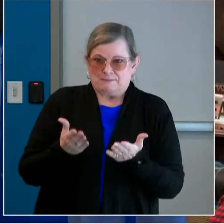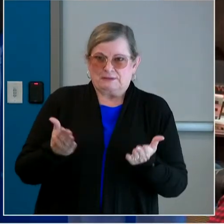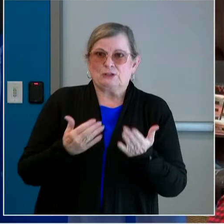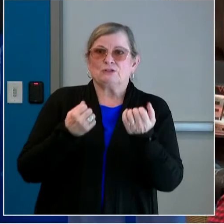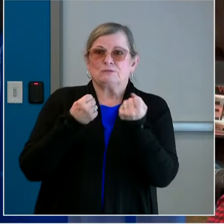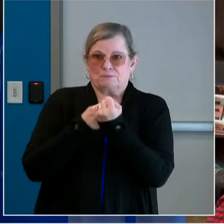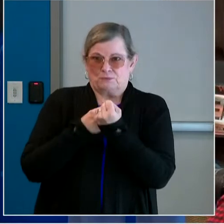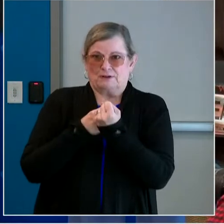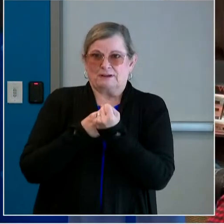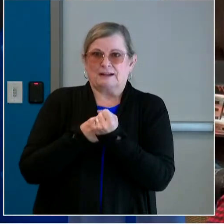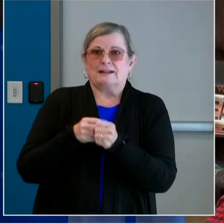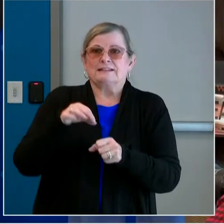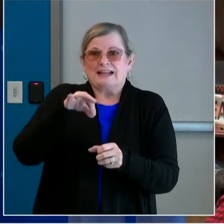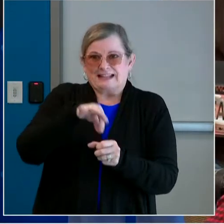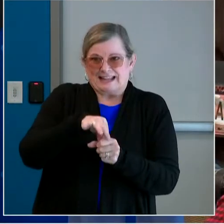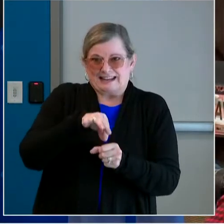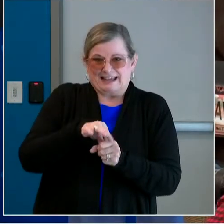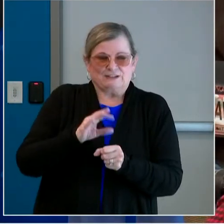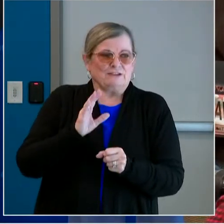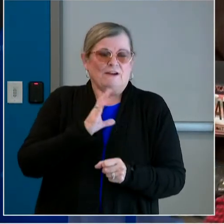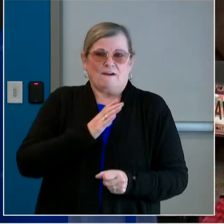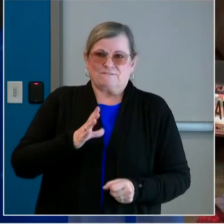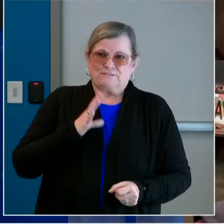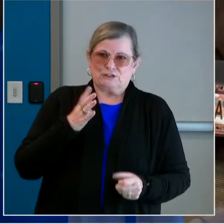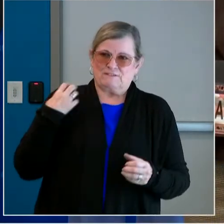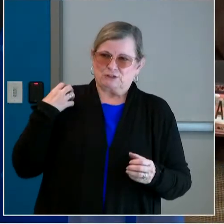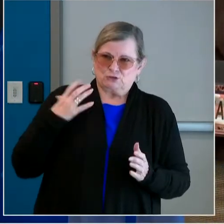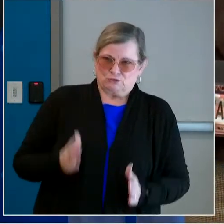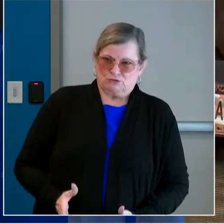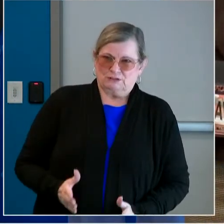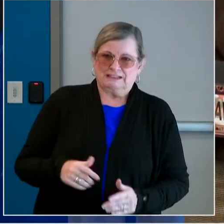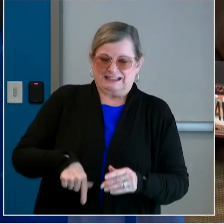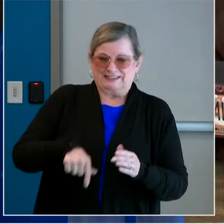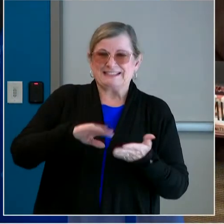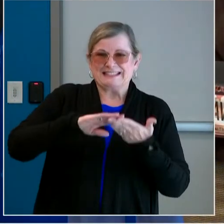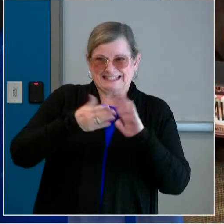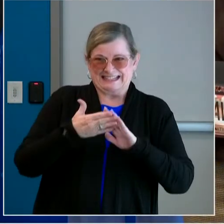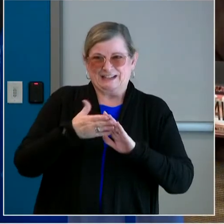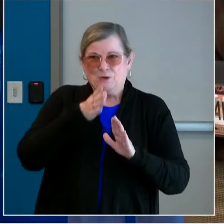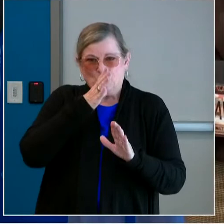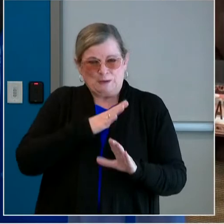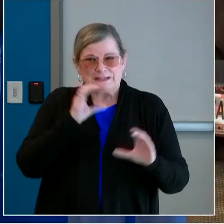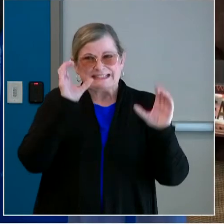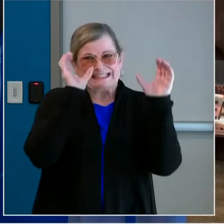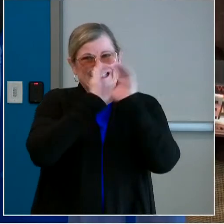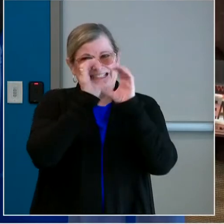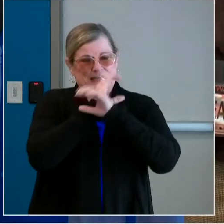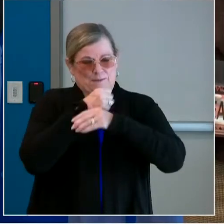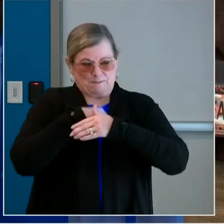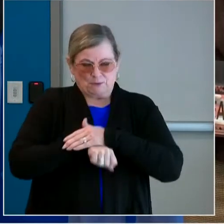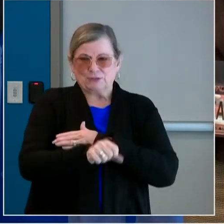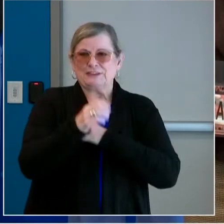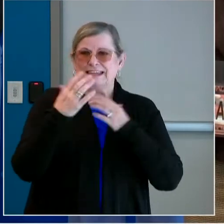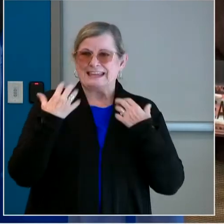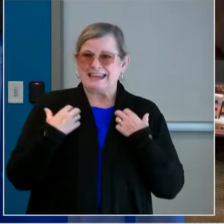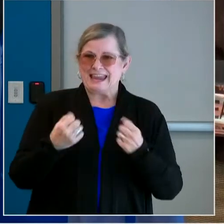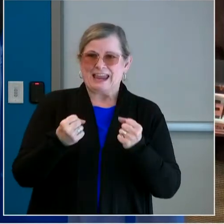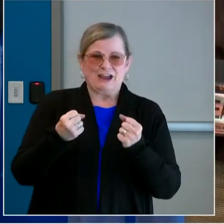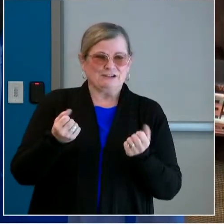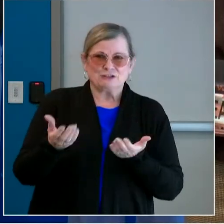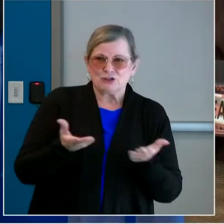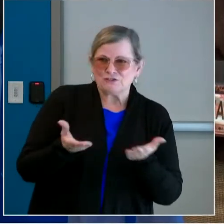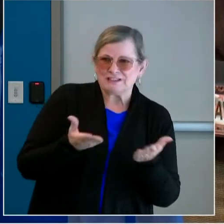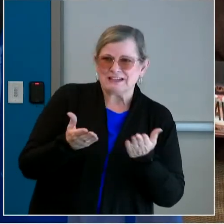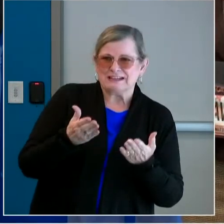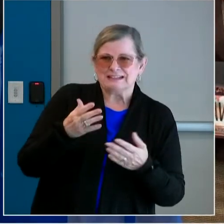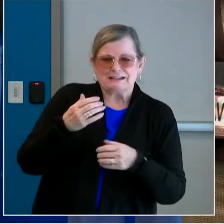message to women across the city to still seek reproductive health services, to make a choice that is best for you,